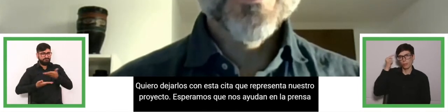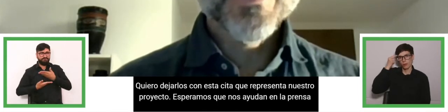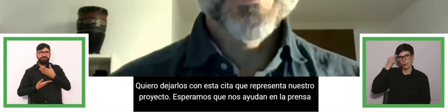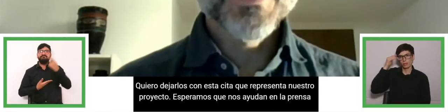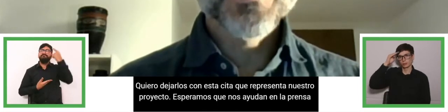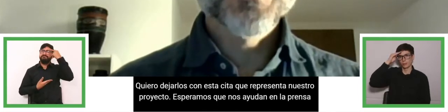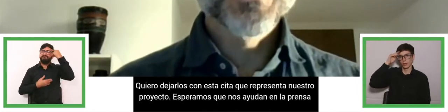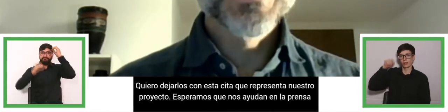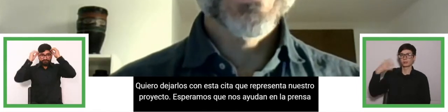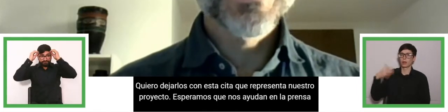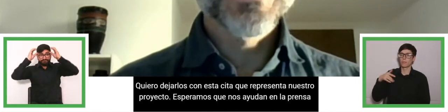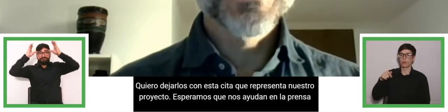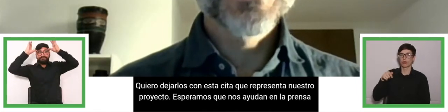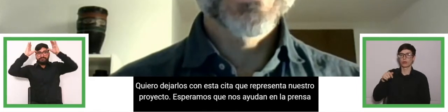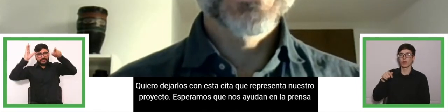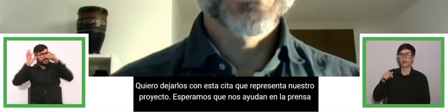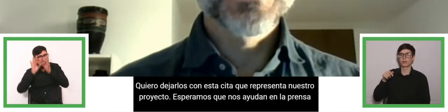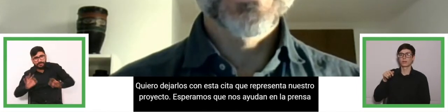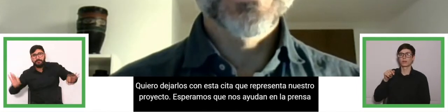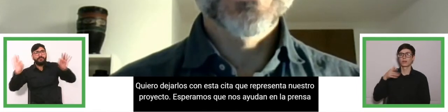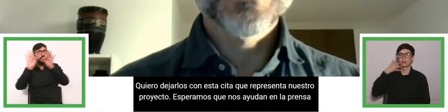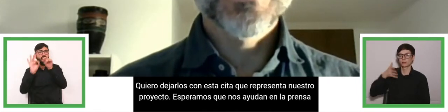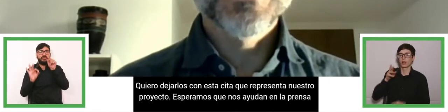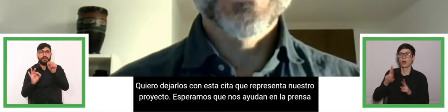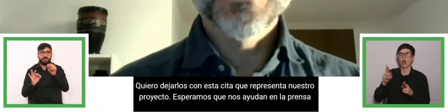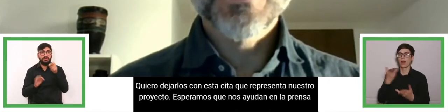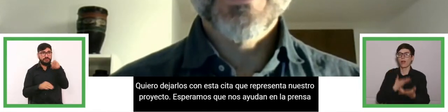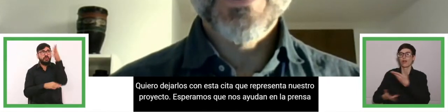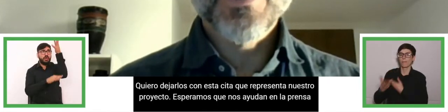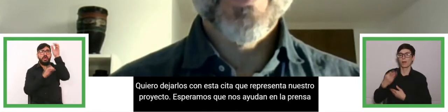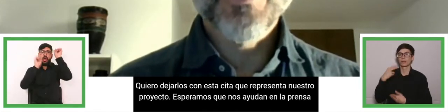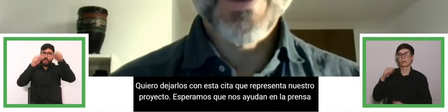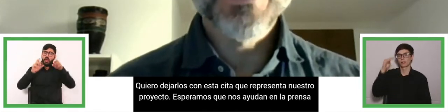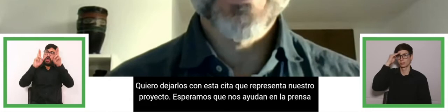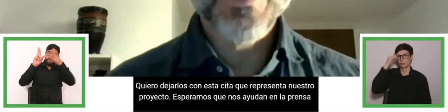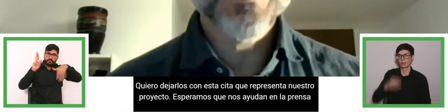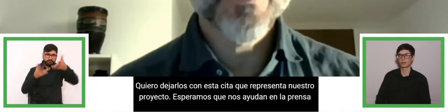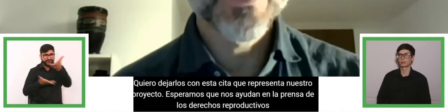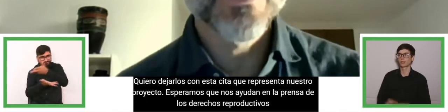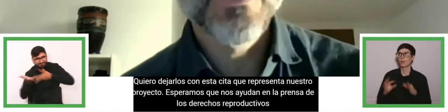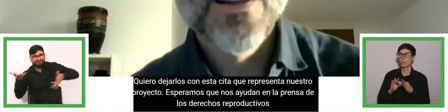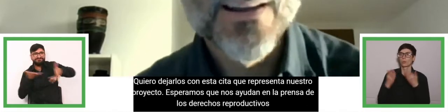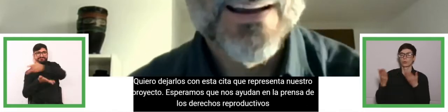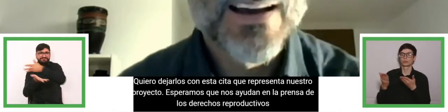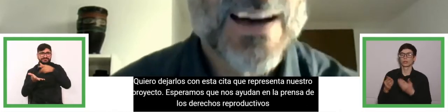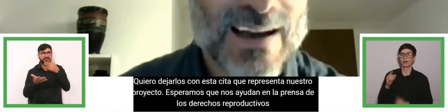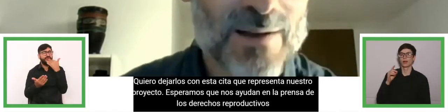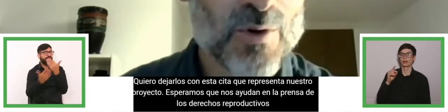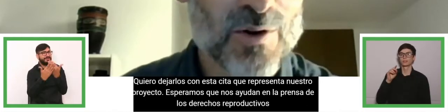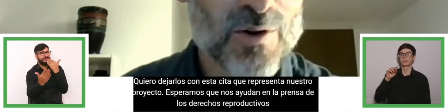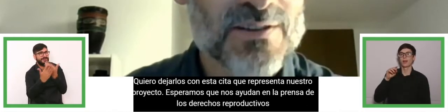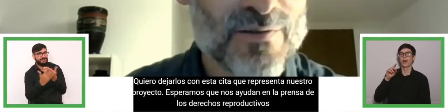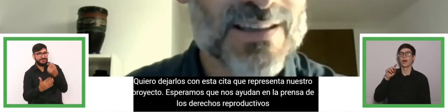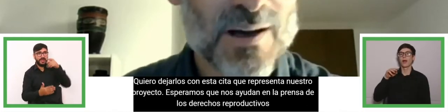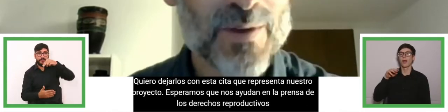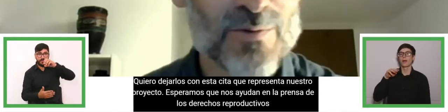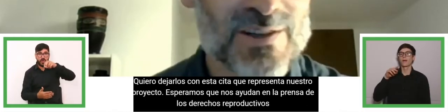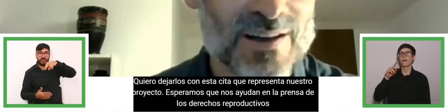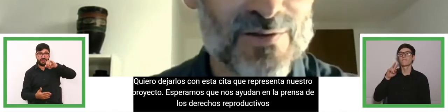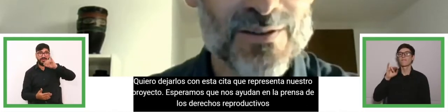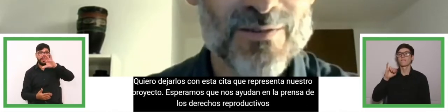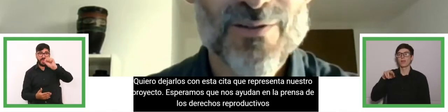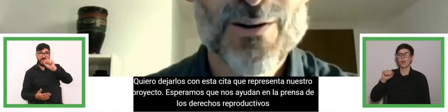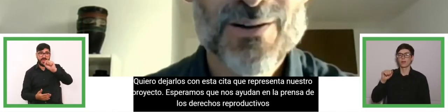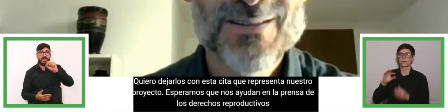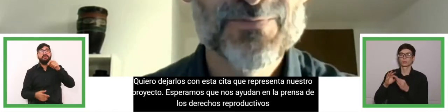Thank you very much, Monica and Tiana, and indeed, thank you for reminding us also of the high importance of this topic, which